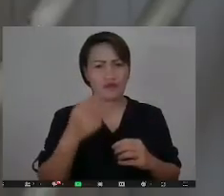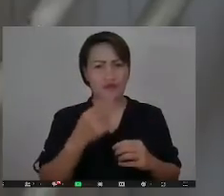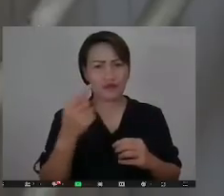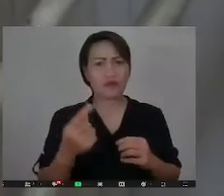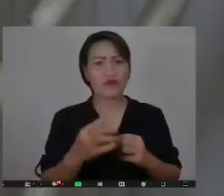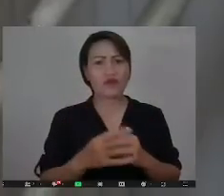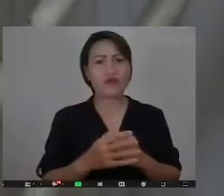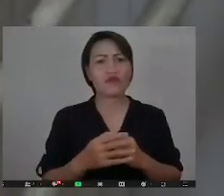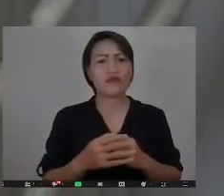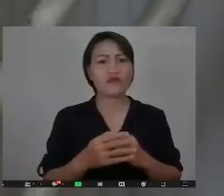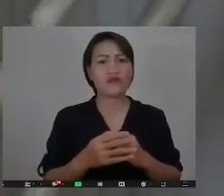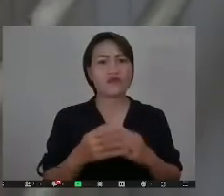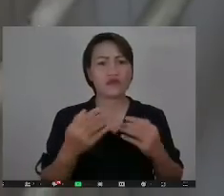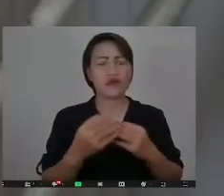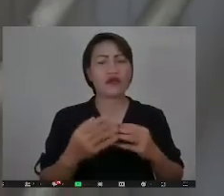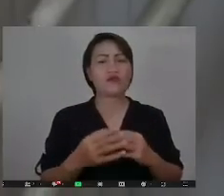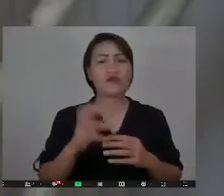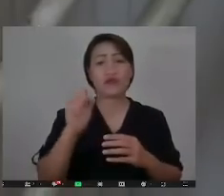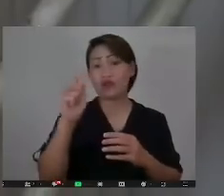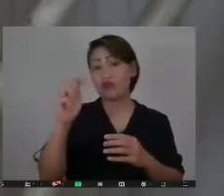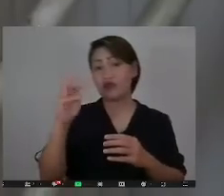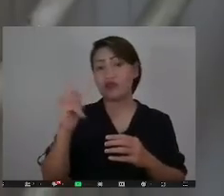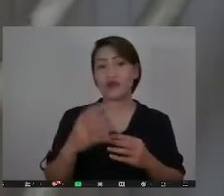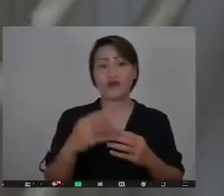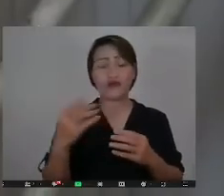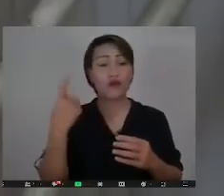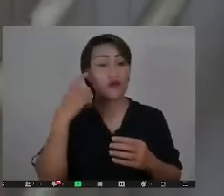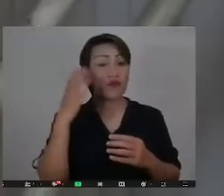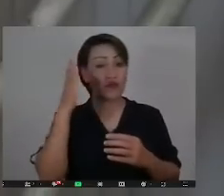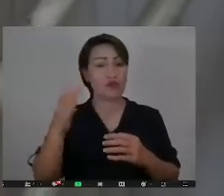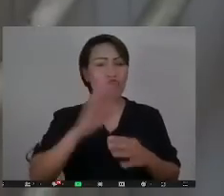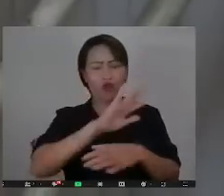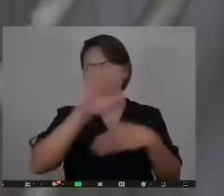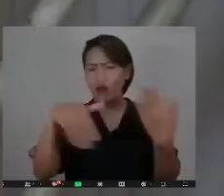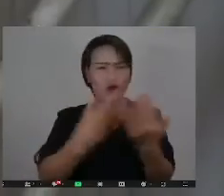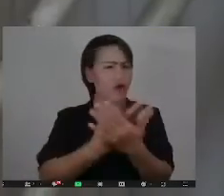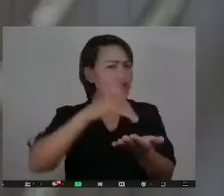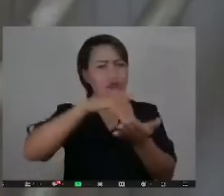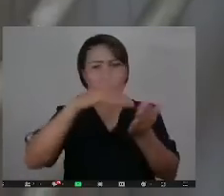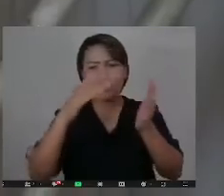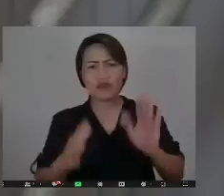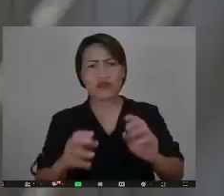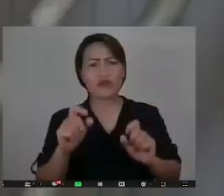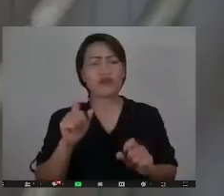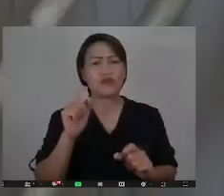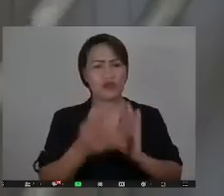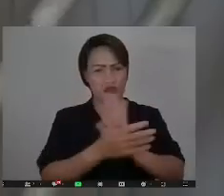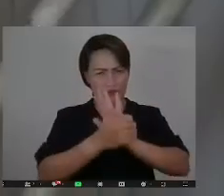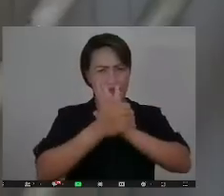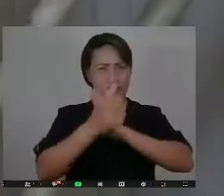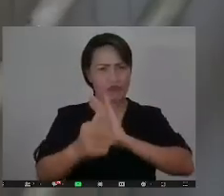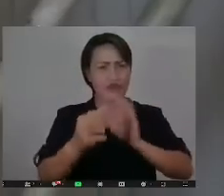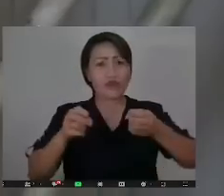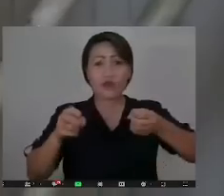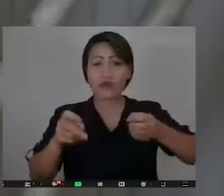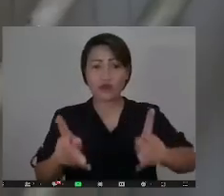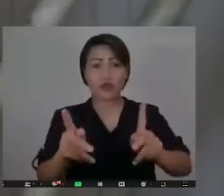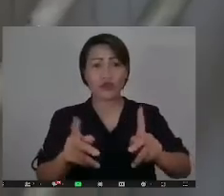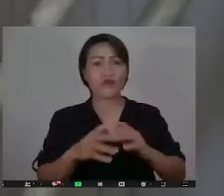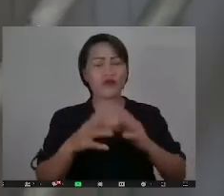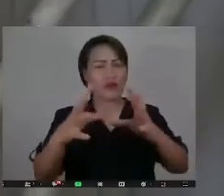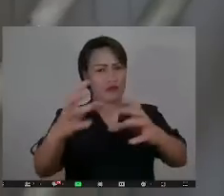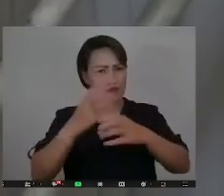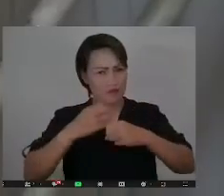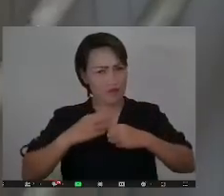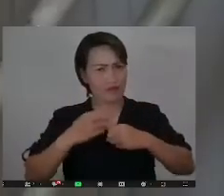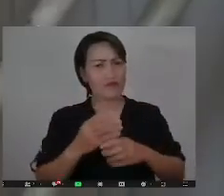of the future, all learners must have an equitable opportunity to acquire foundational STEM